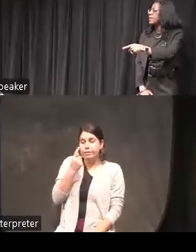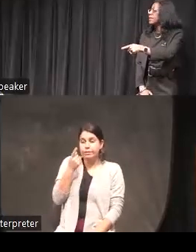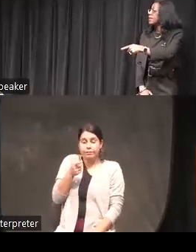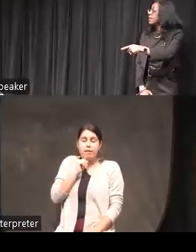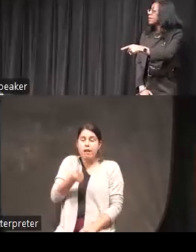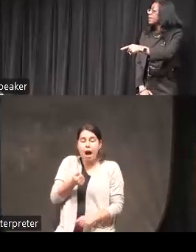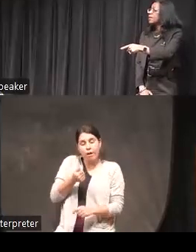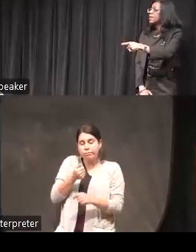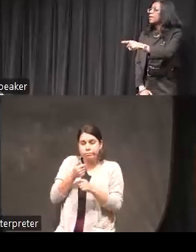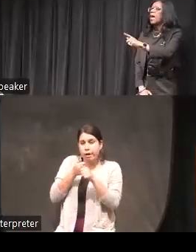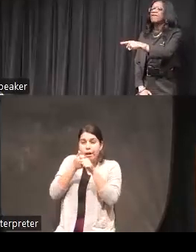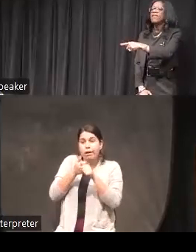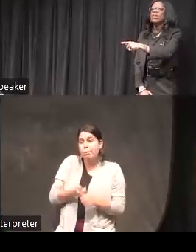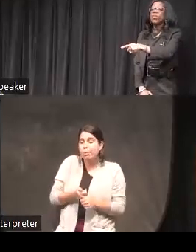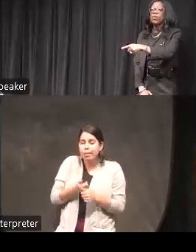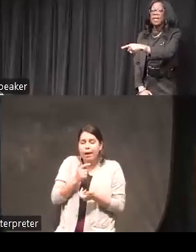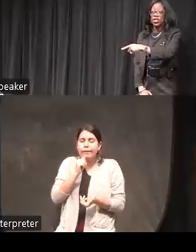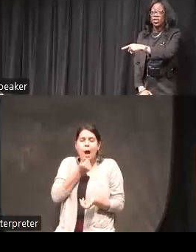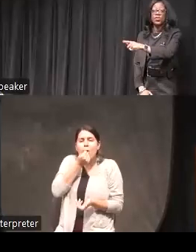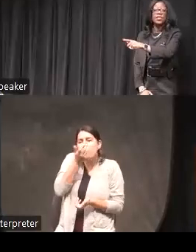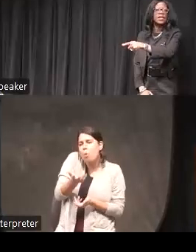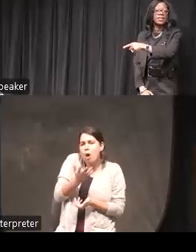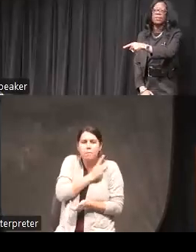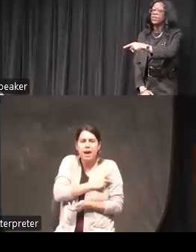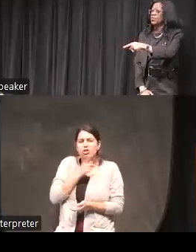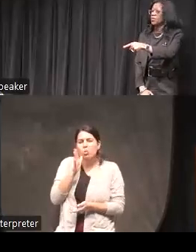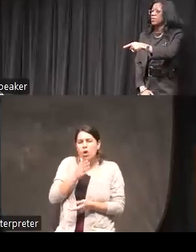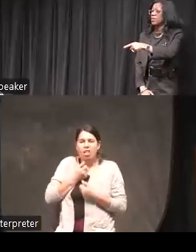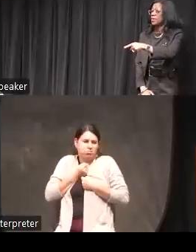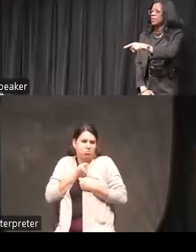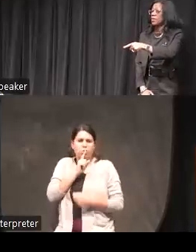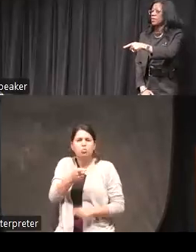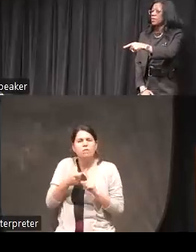non-compliant, not very warm patient who's not going to tell me the truth.